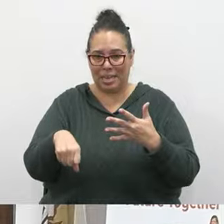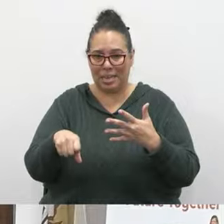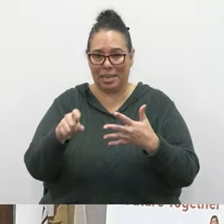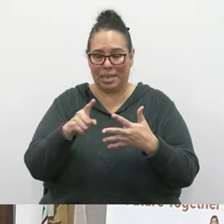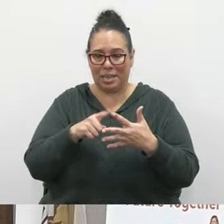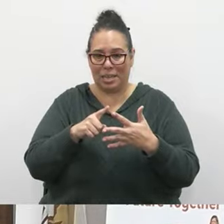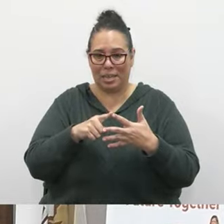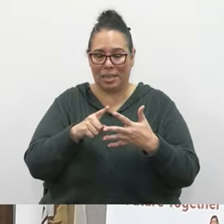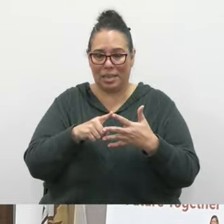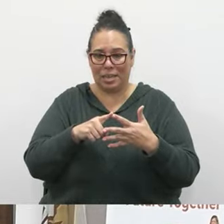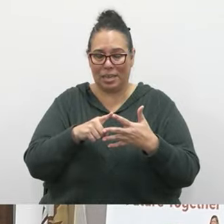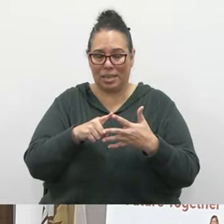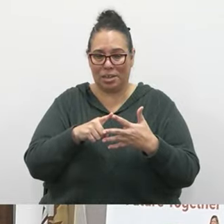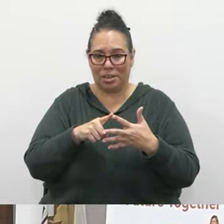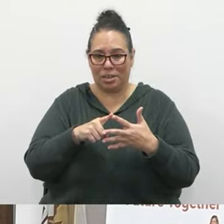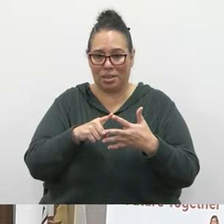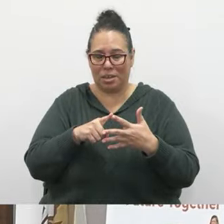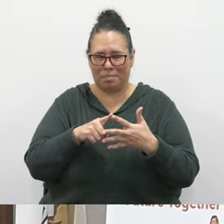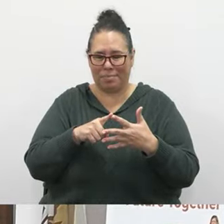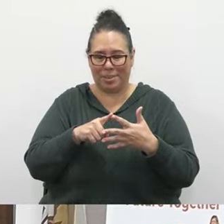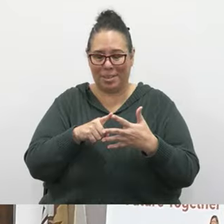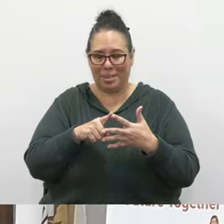Aye. Member Miller?